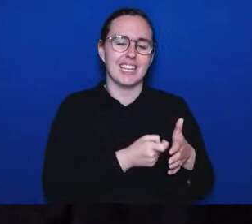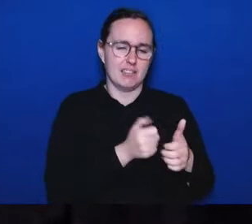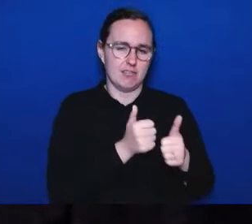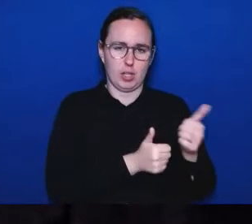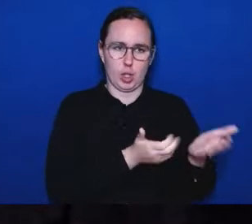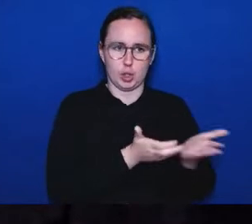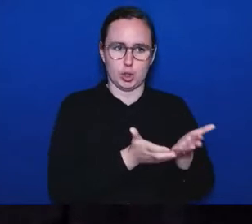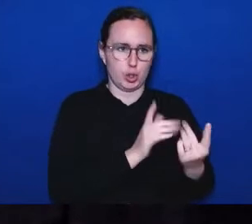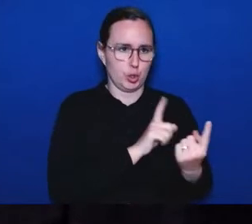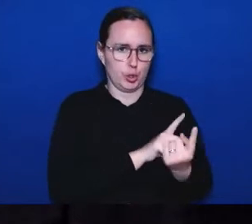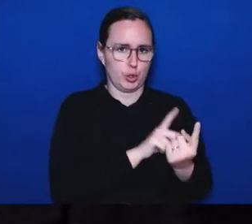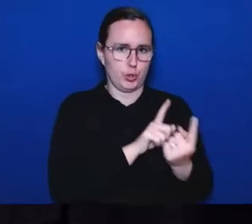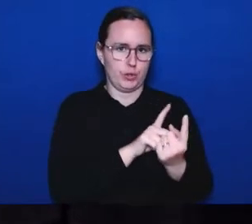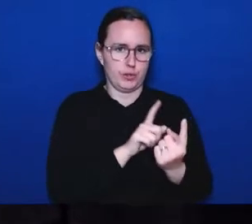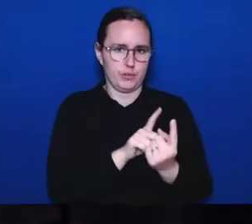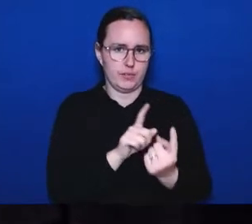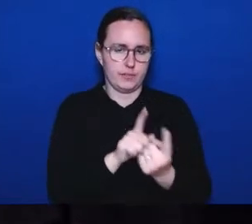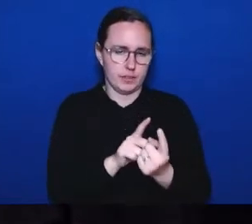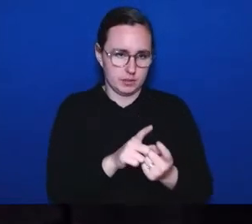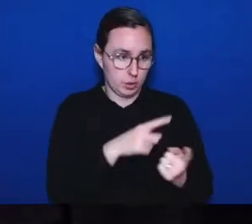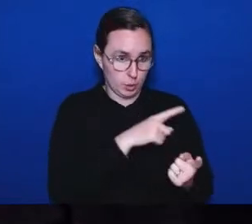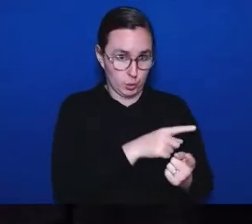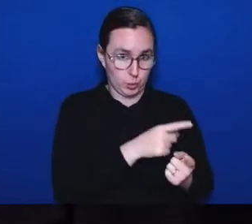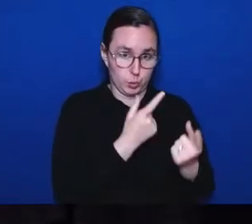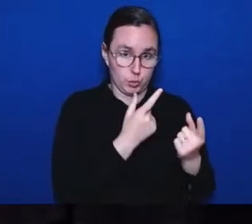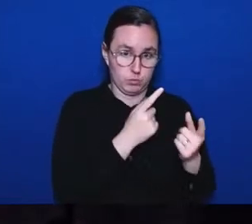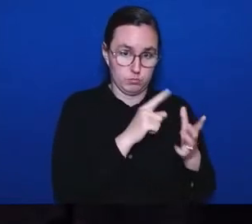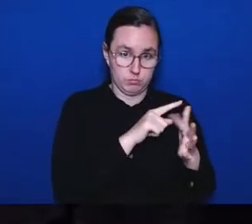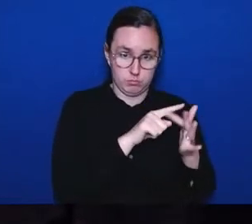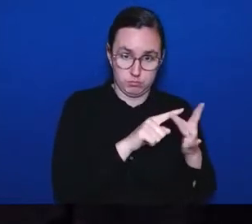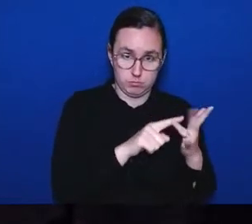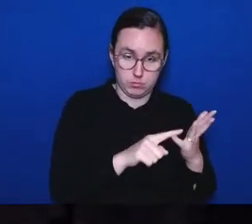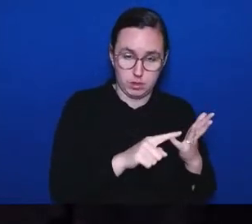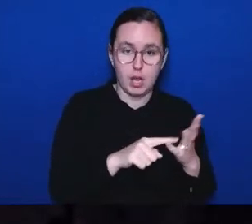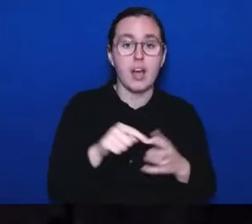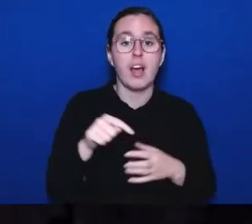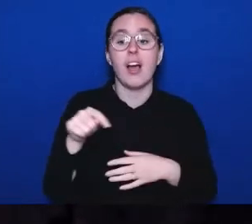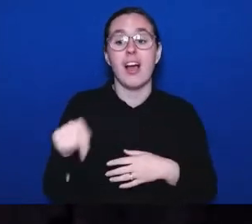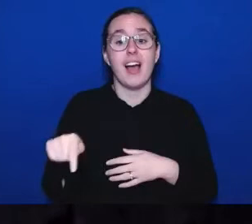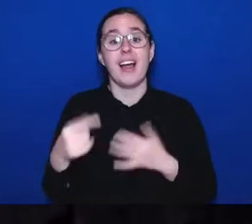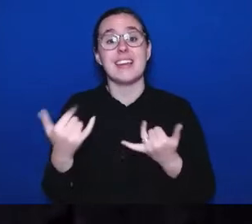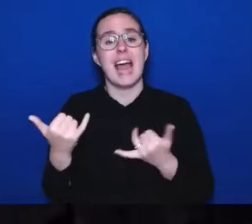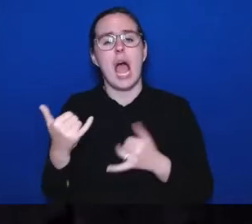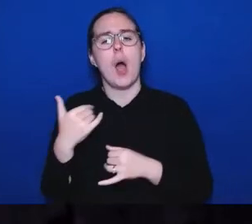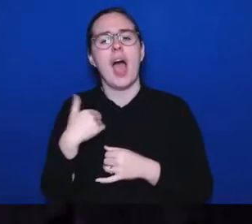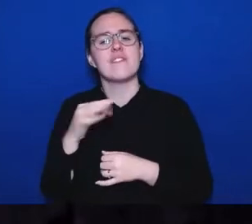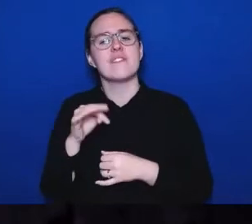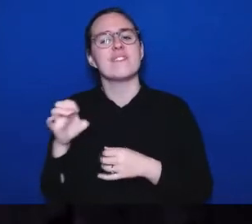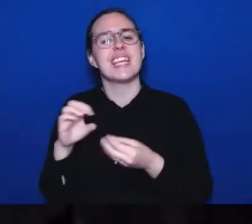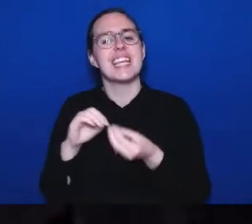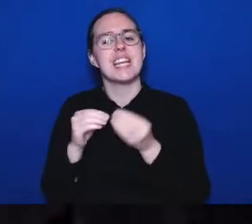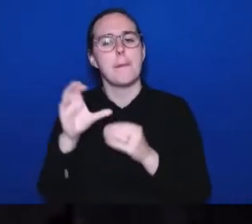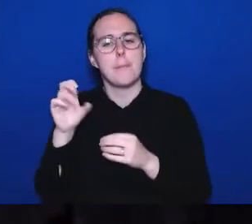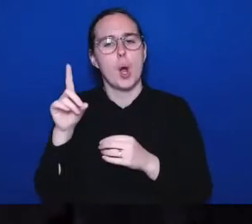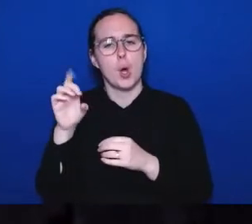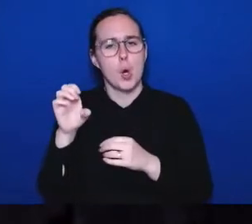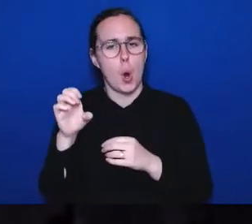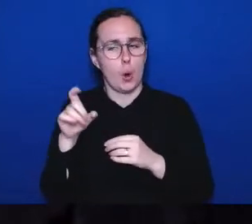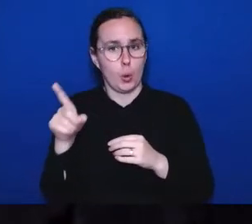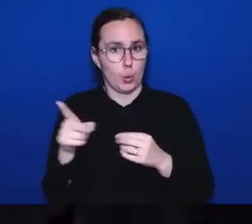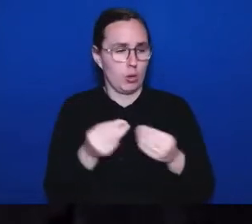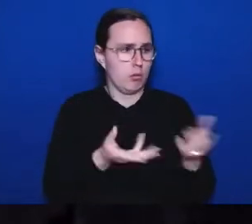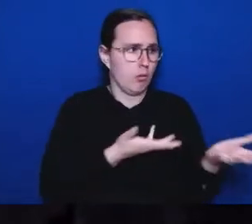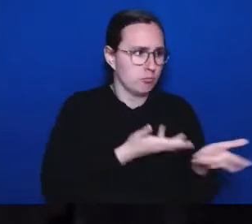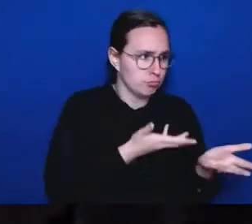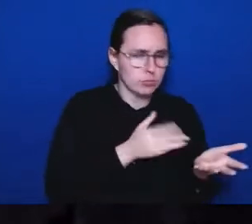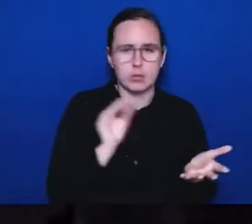of services you provided, all of which had their own fee codes. So there are different fee codes for different services, but you're not